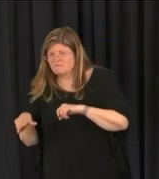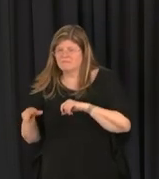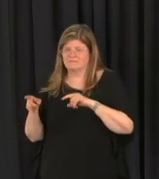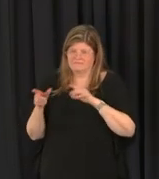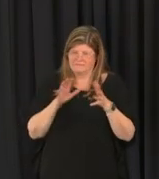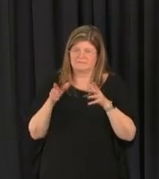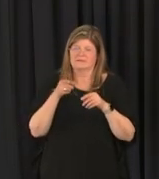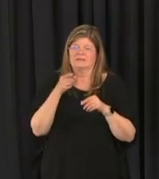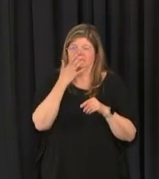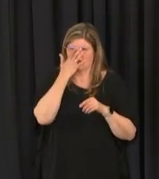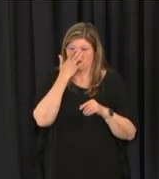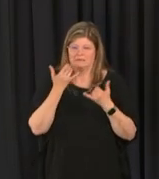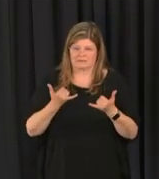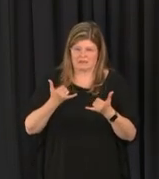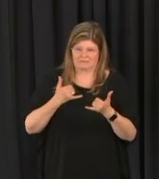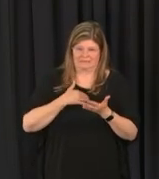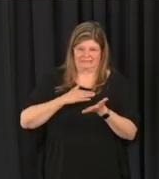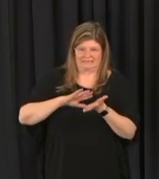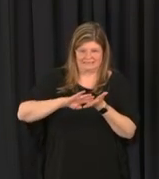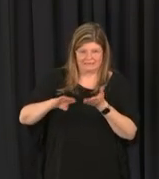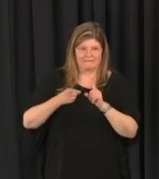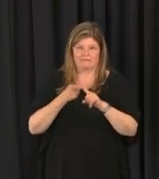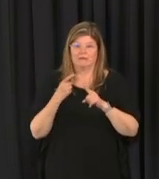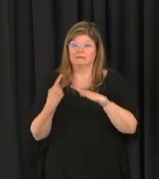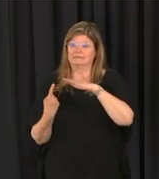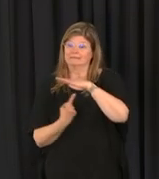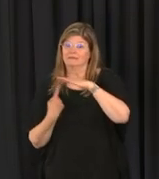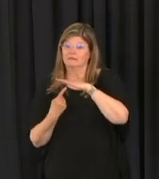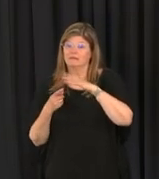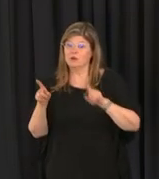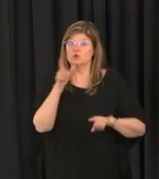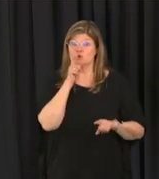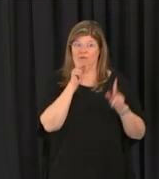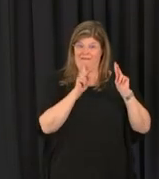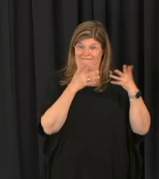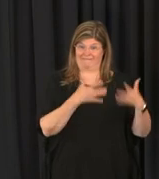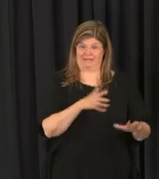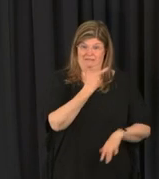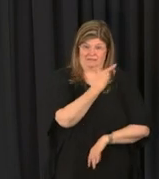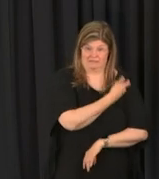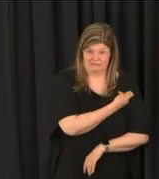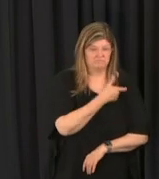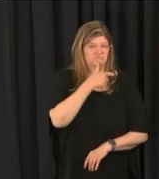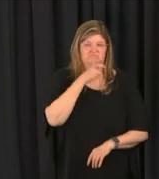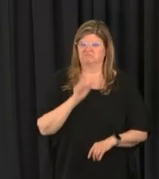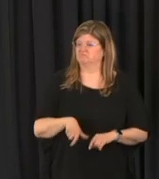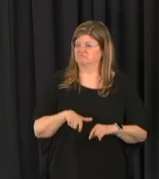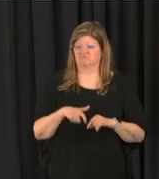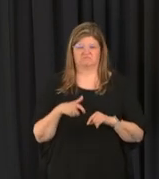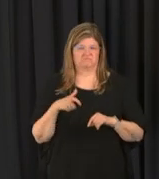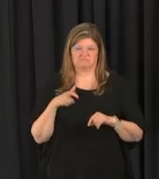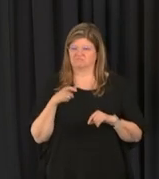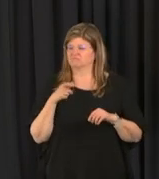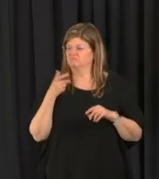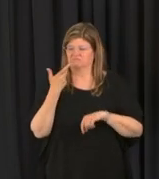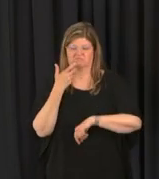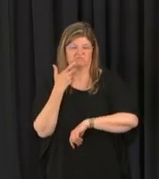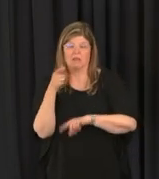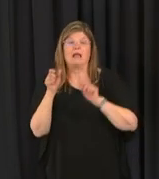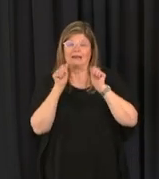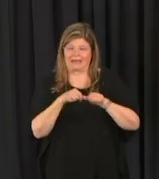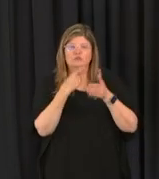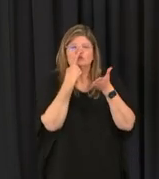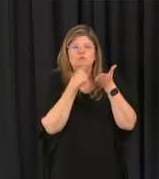the opportunity to be exempt from quarantine and testing following known exposure if they are asymptomatic. If